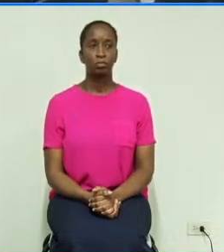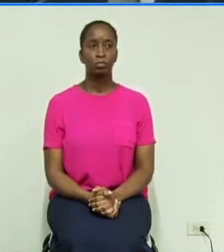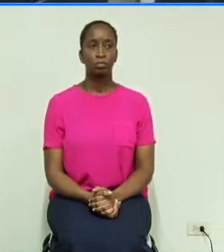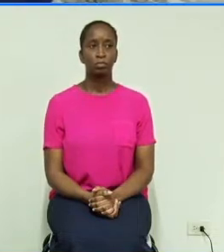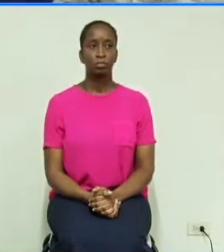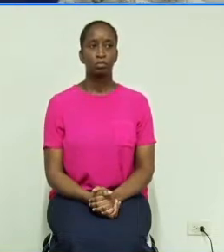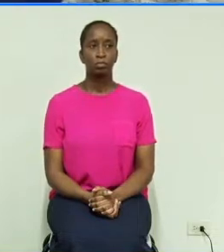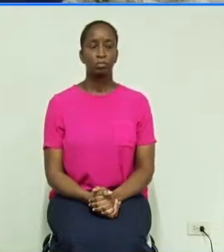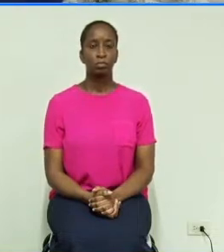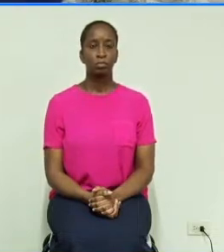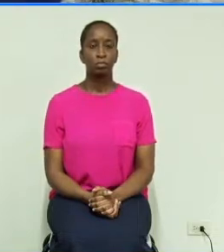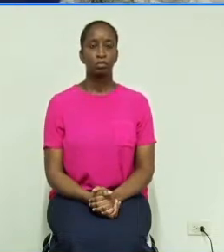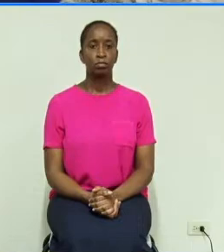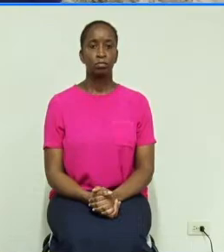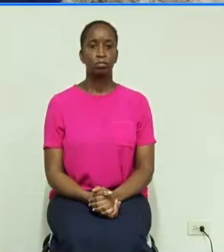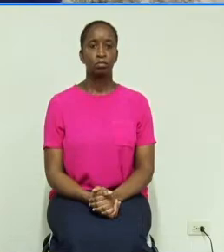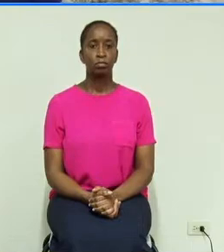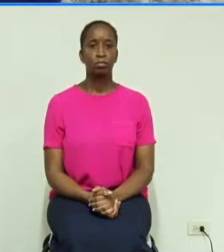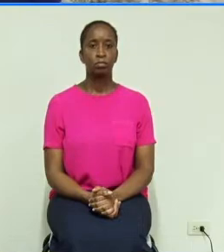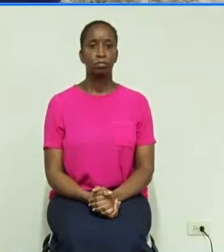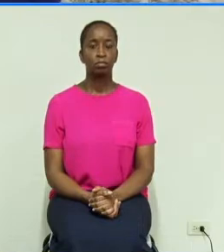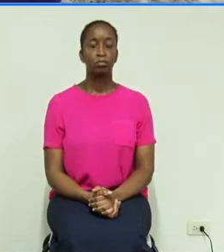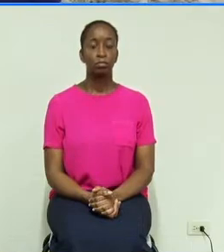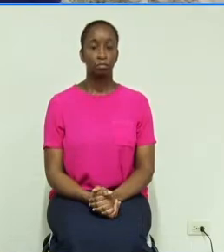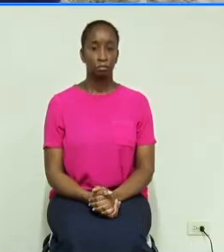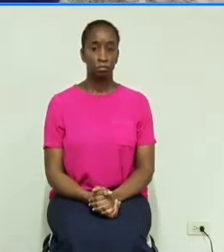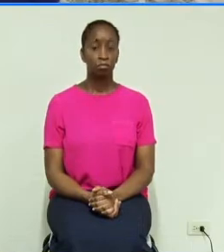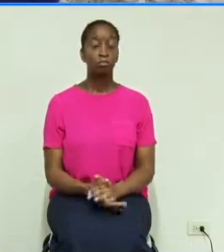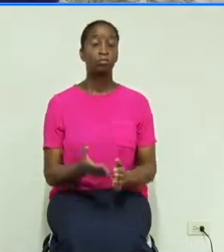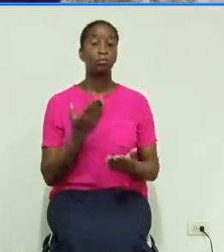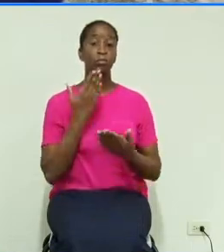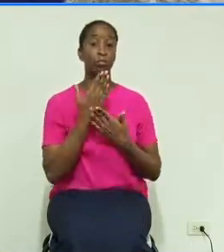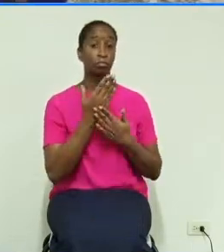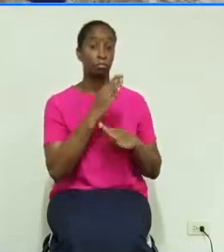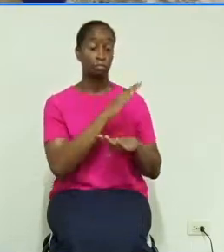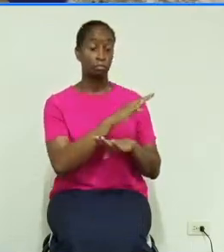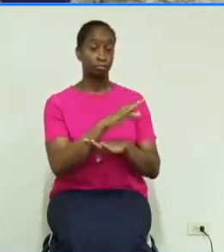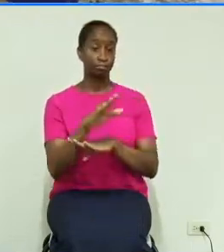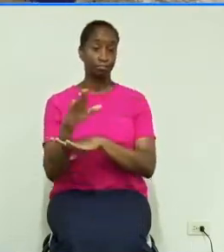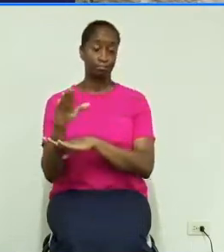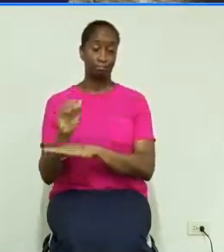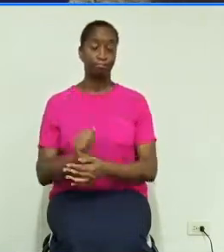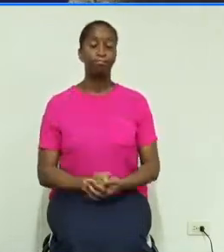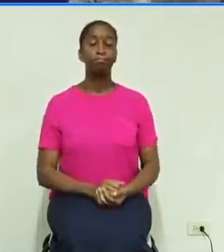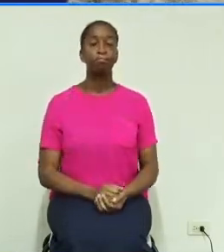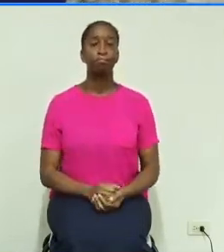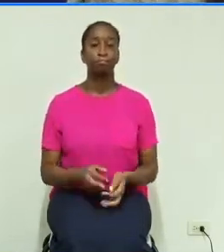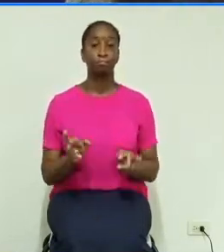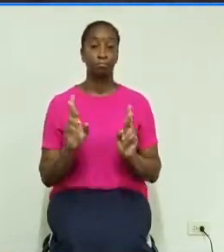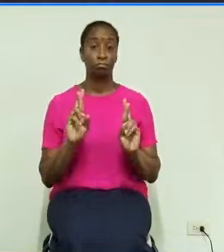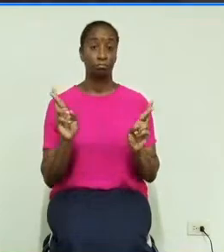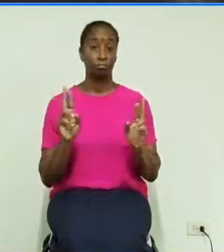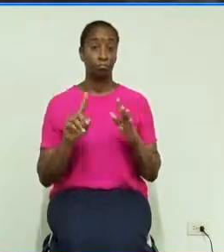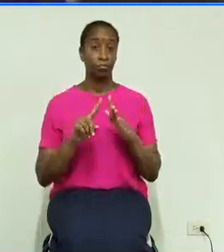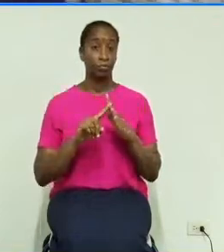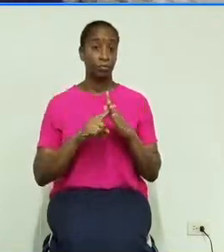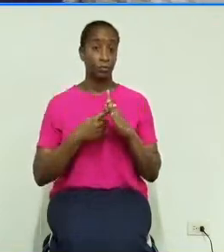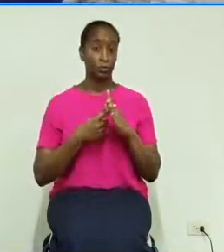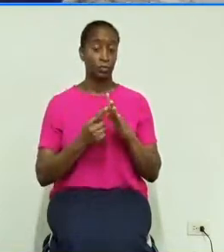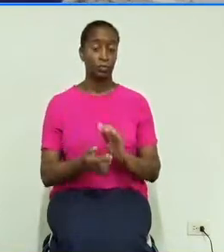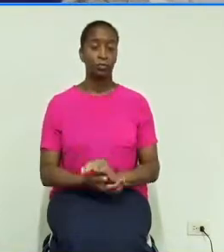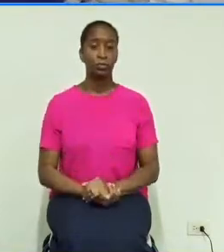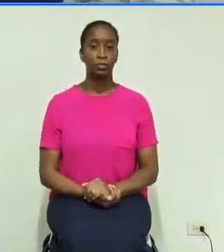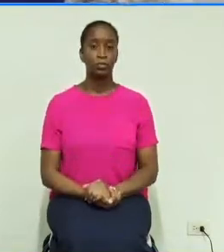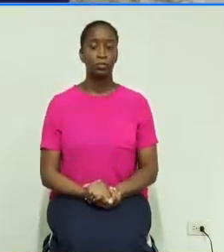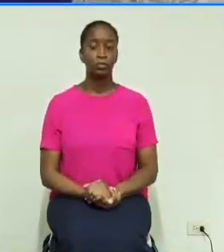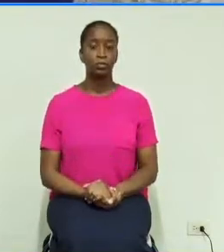here. So good evening again. We are now ready to start. I want to begin